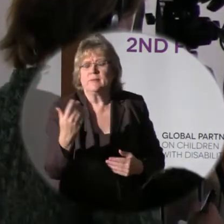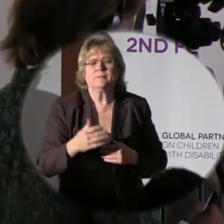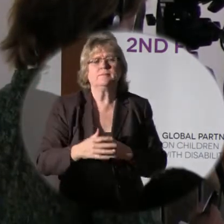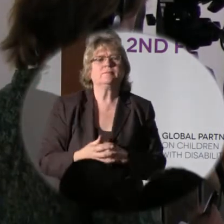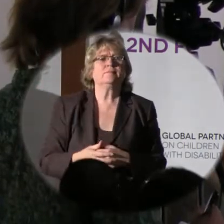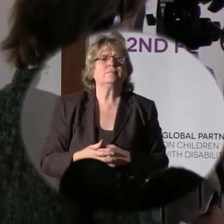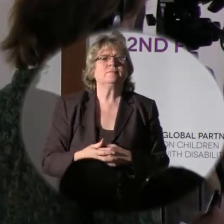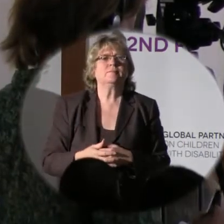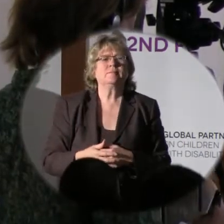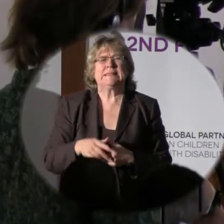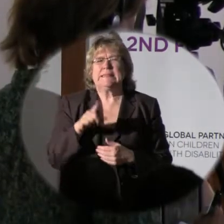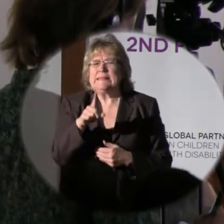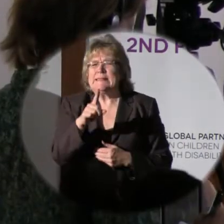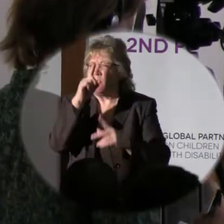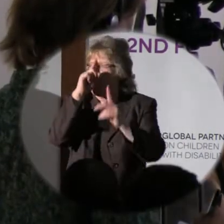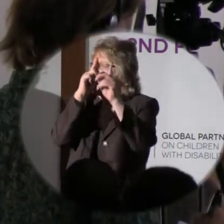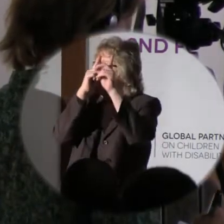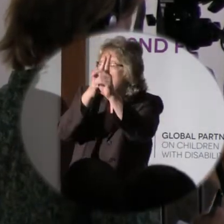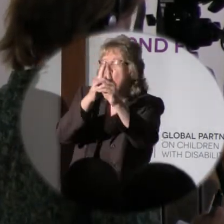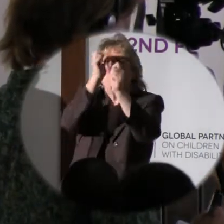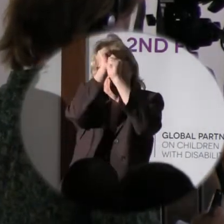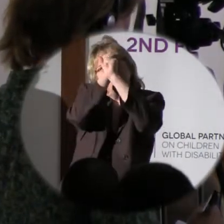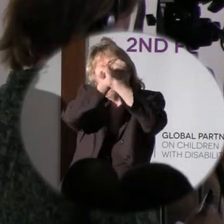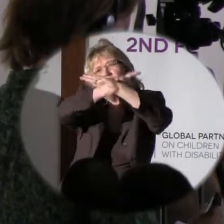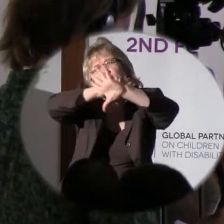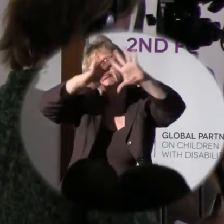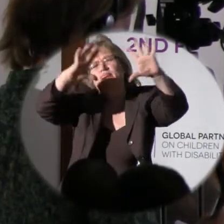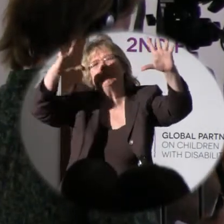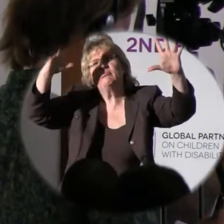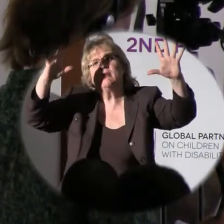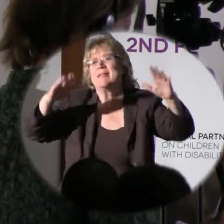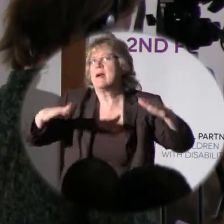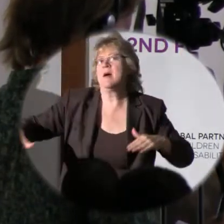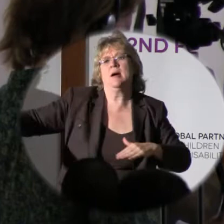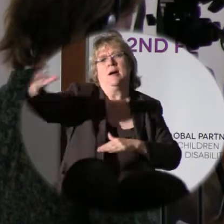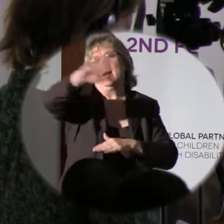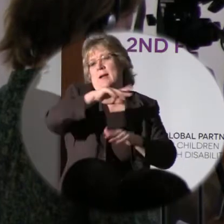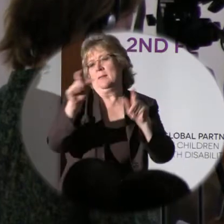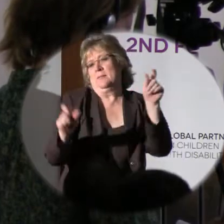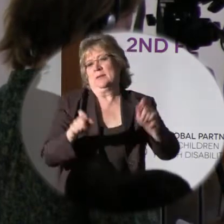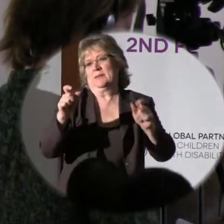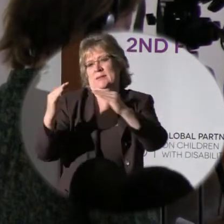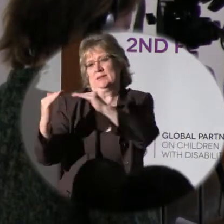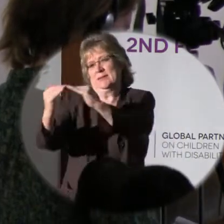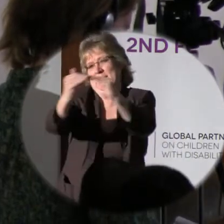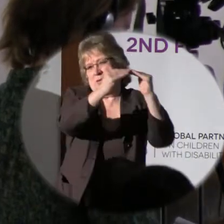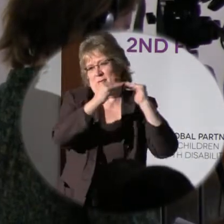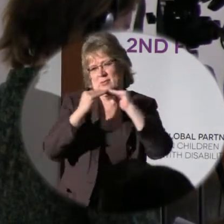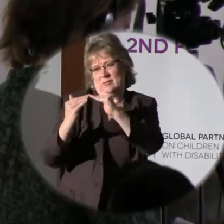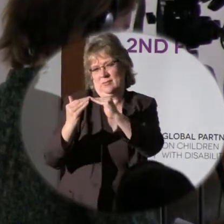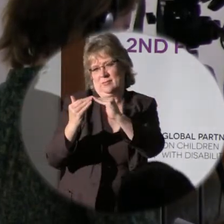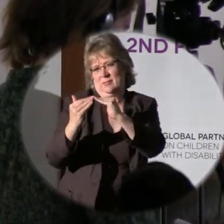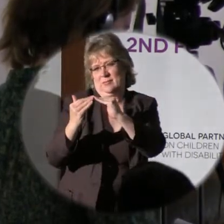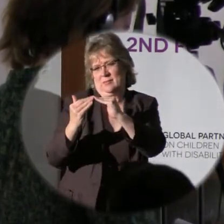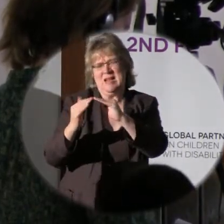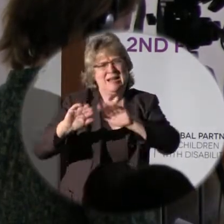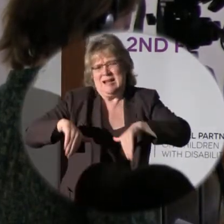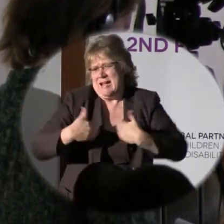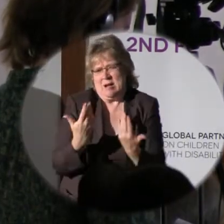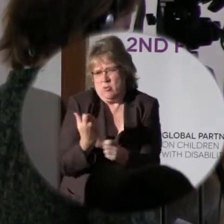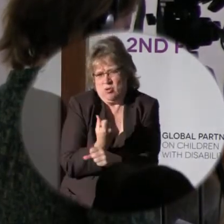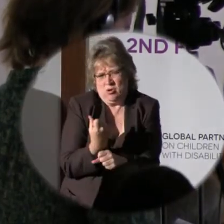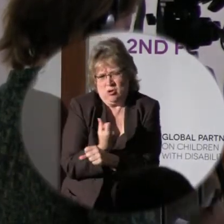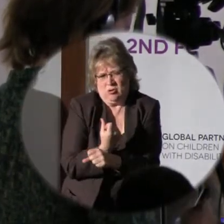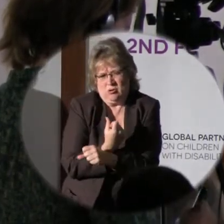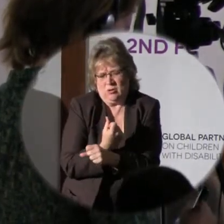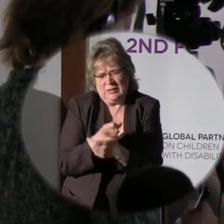vision of fully inclusive society and guide the international community's work